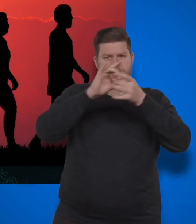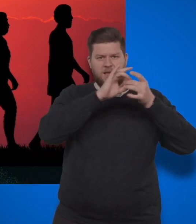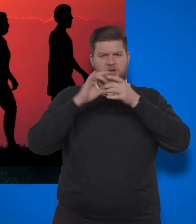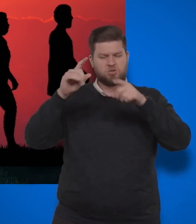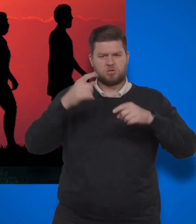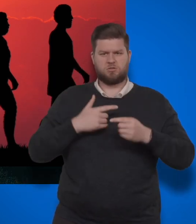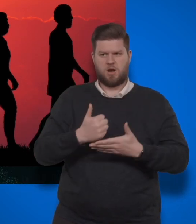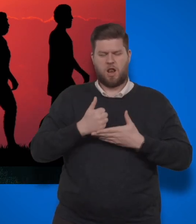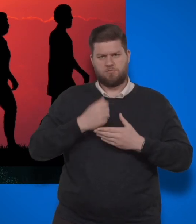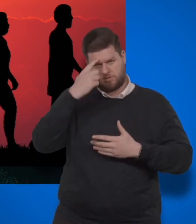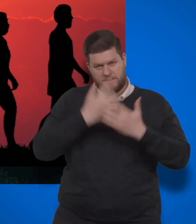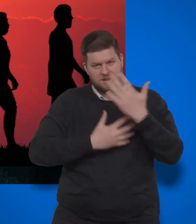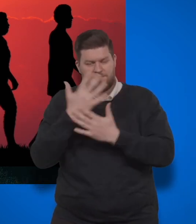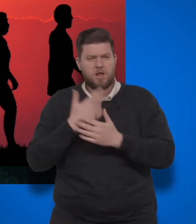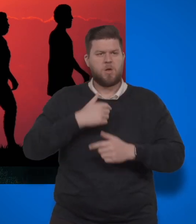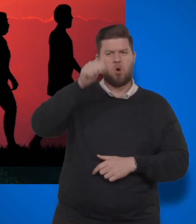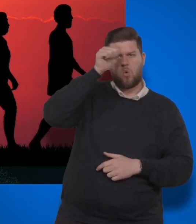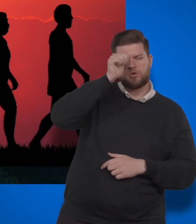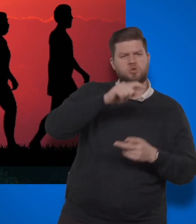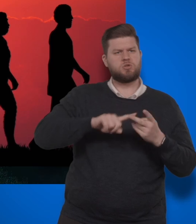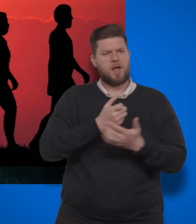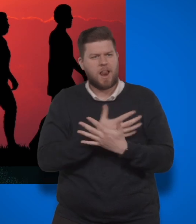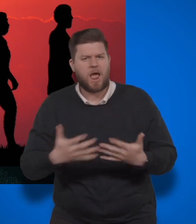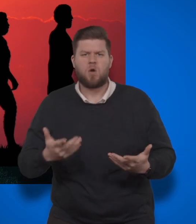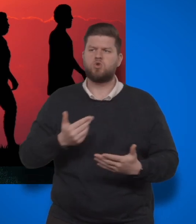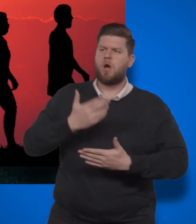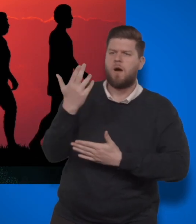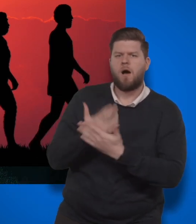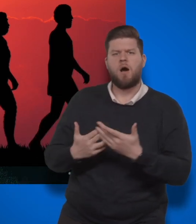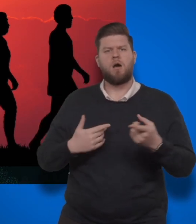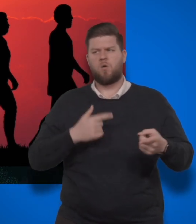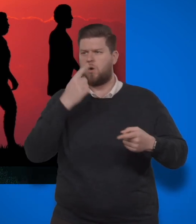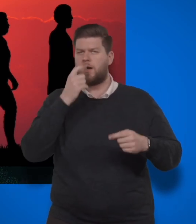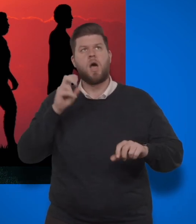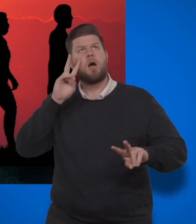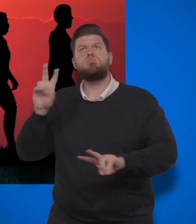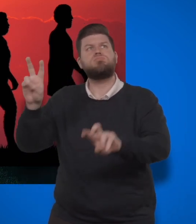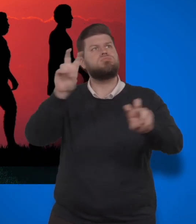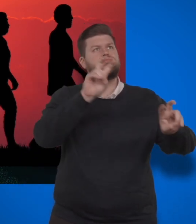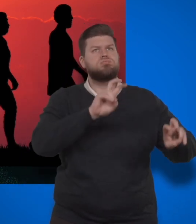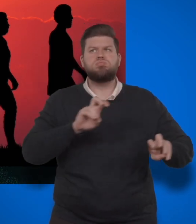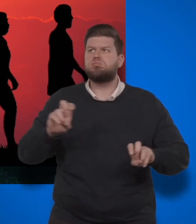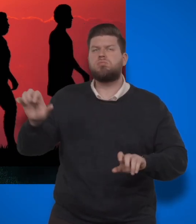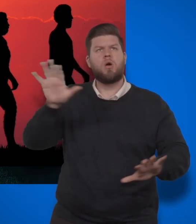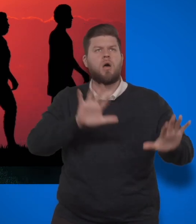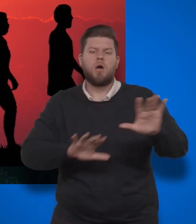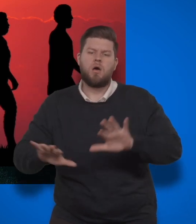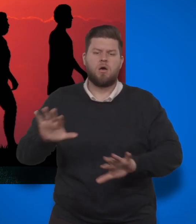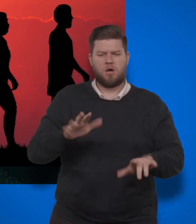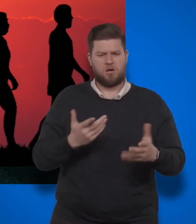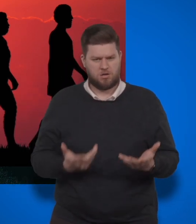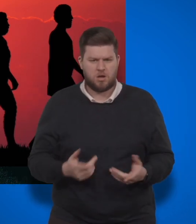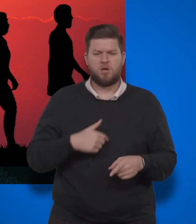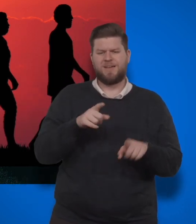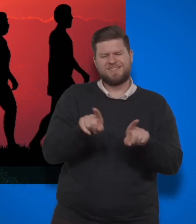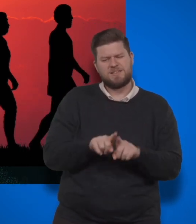consciousness and language and art, and we can investigate the fundamental structures of the universe. And these same neural circuits